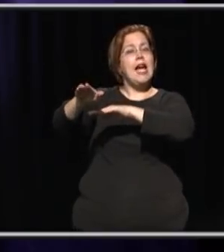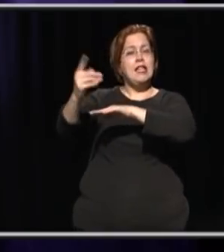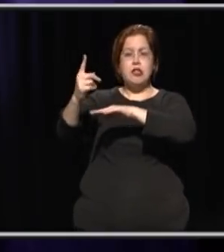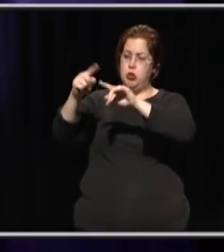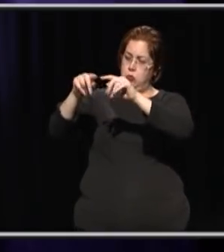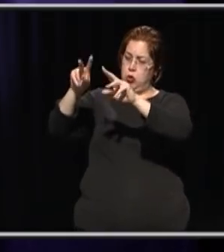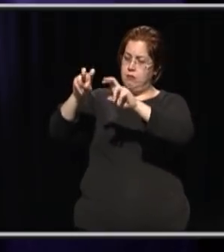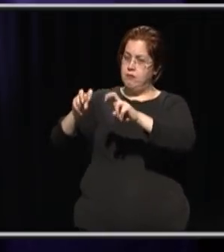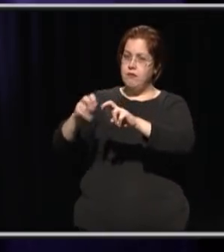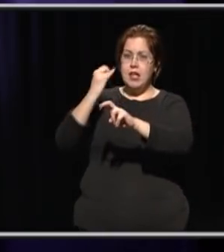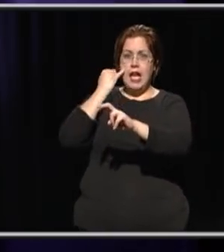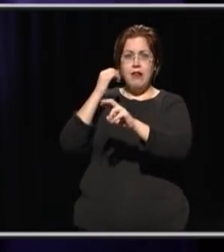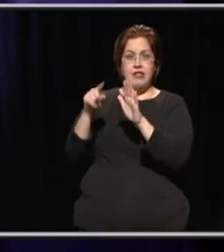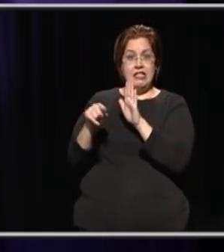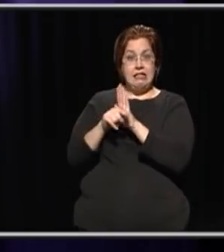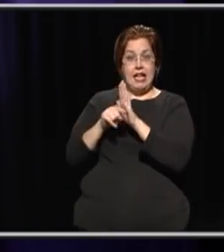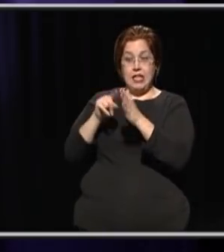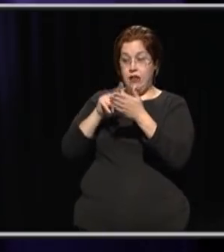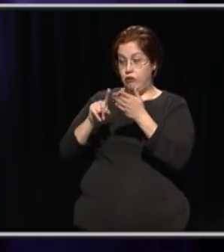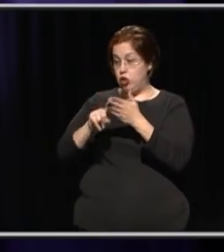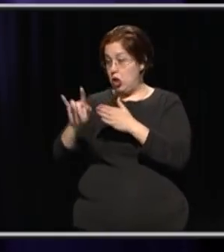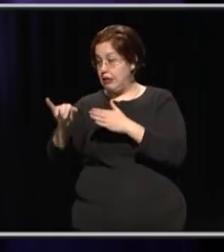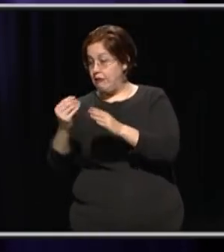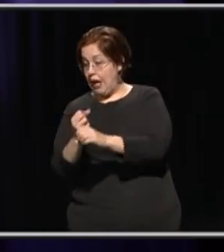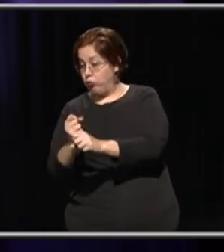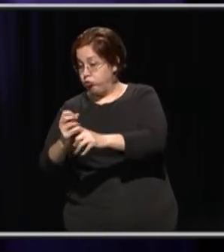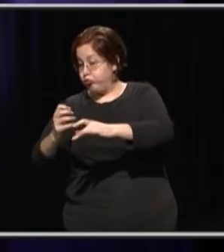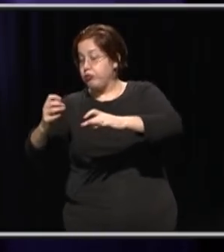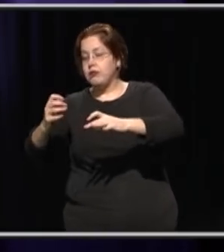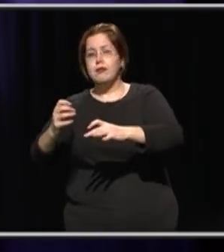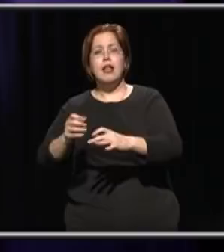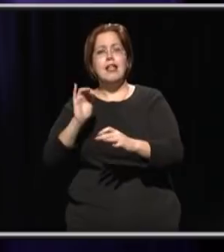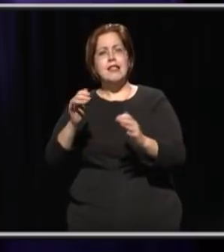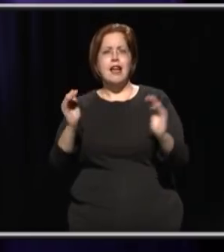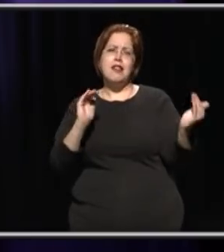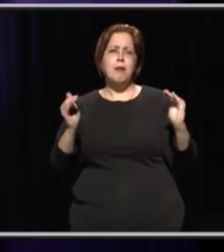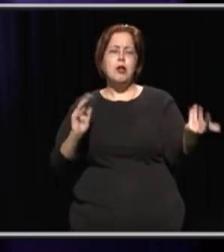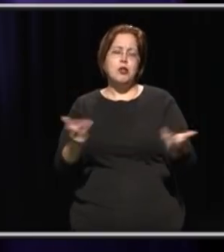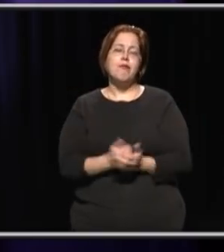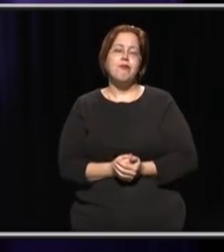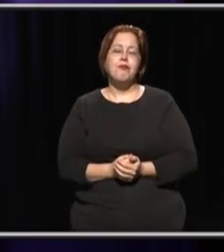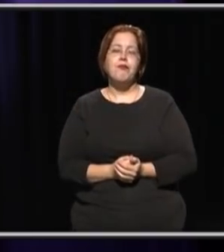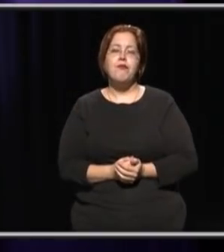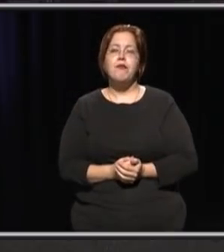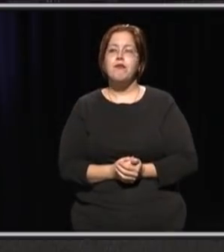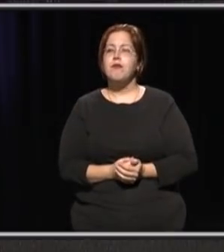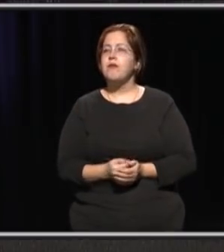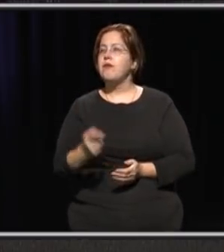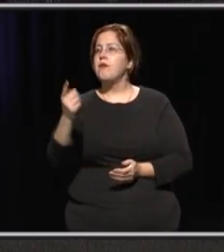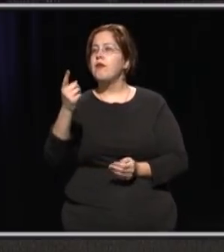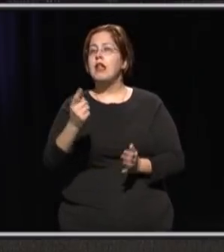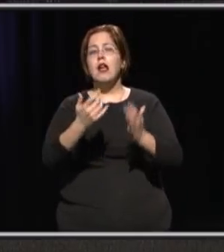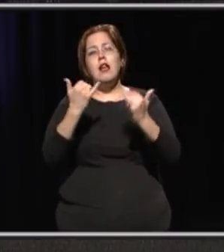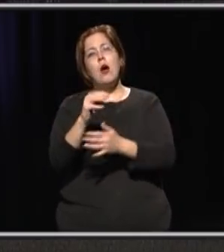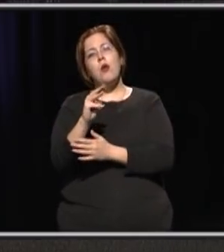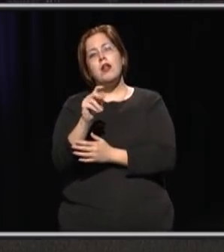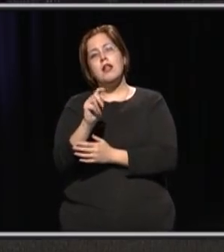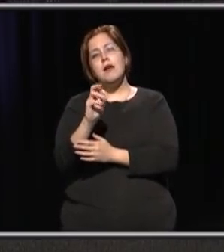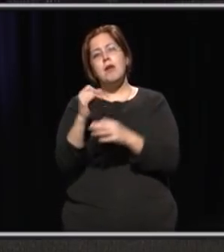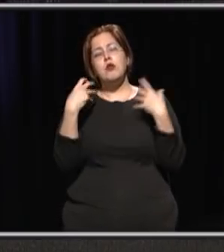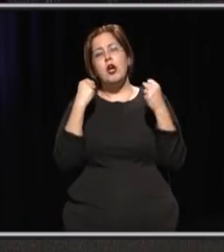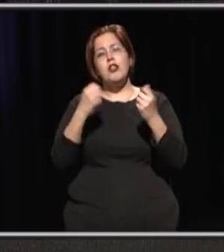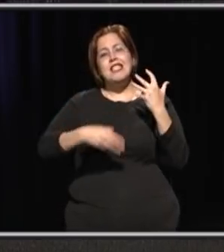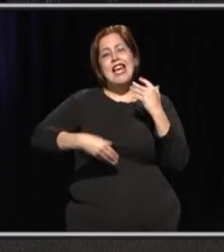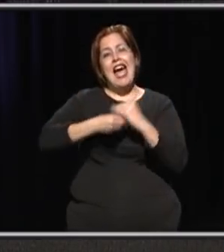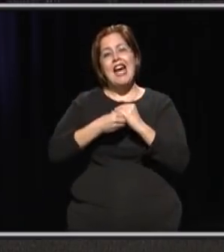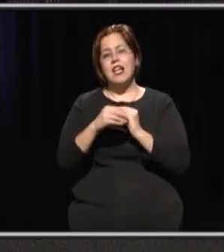if it's negative to see if that culture grows. That's kind of the analogy here as well. Now that Metro Health is adding the